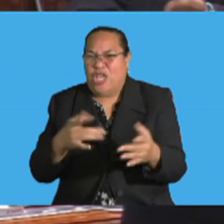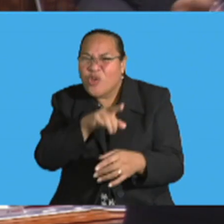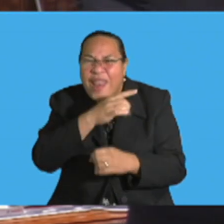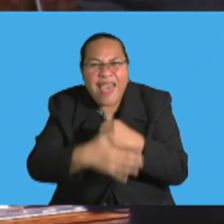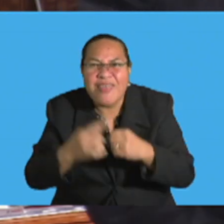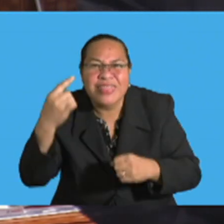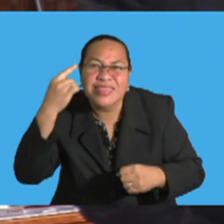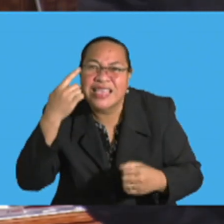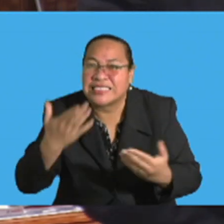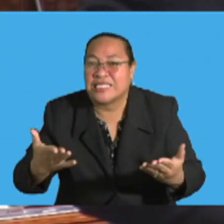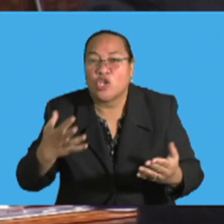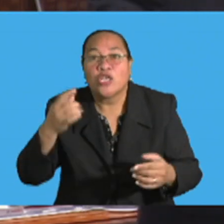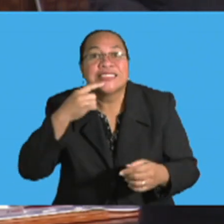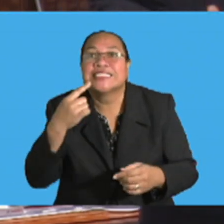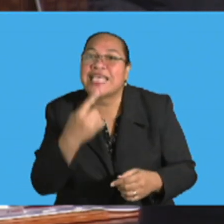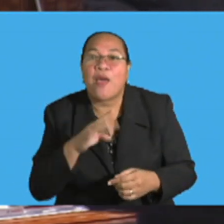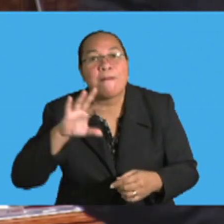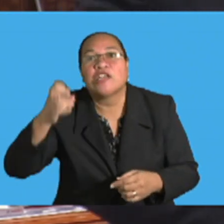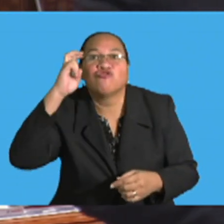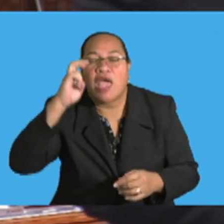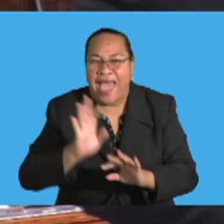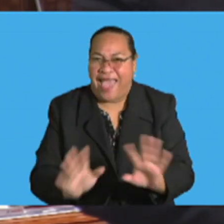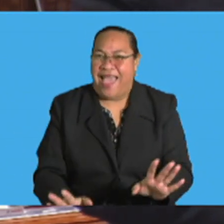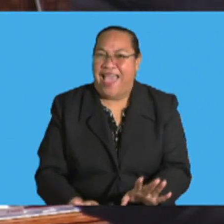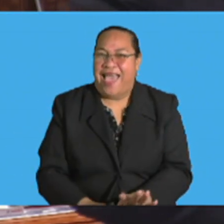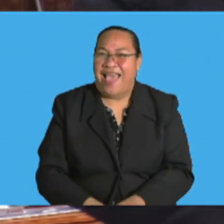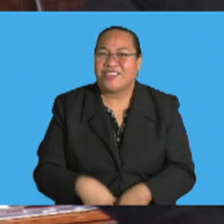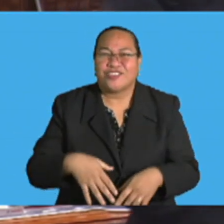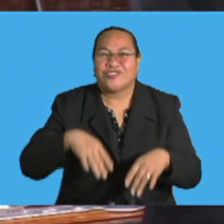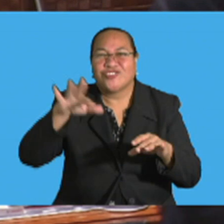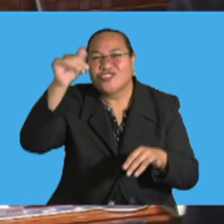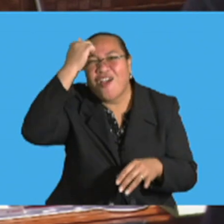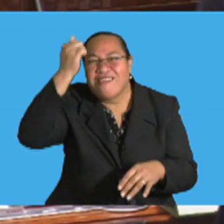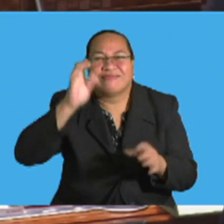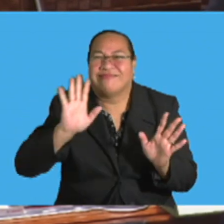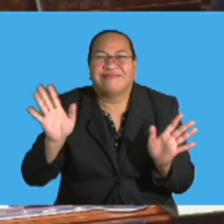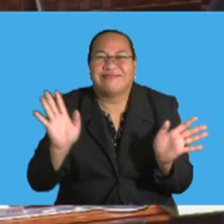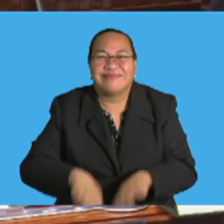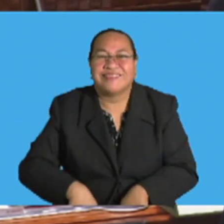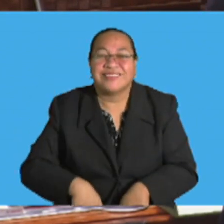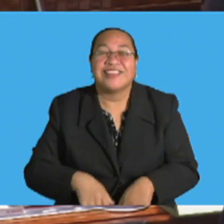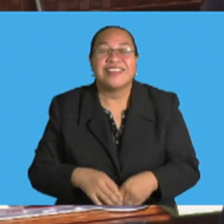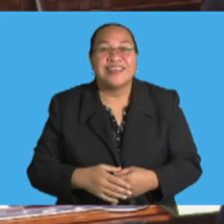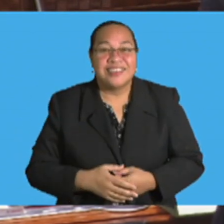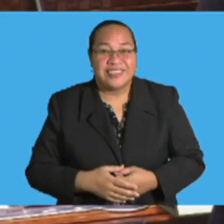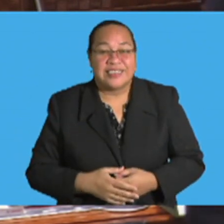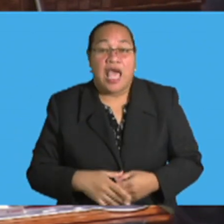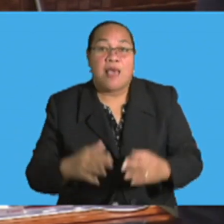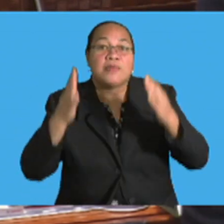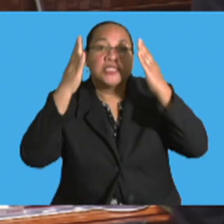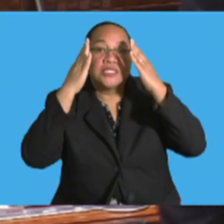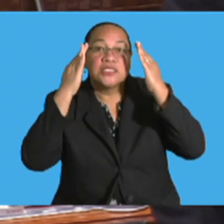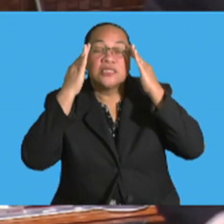think the board is going to do training. What utter nonsense, Mr. Speaker, sir. Mr. Speaker, sir, again,